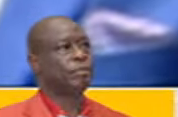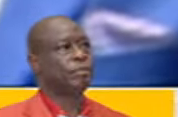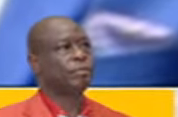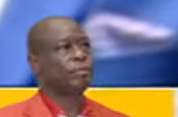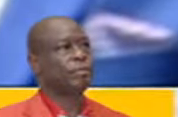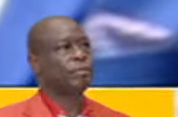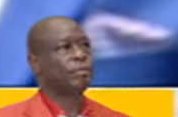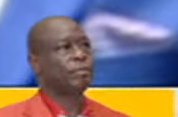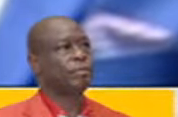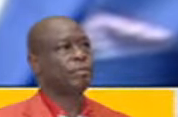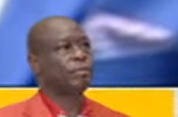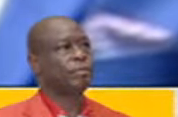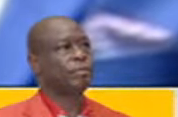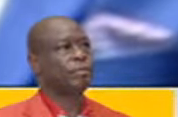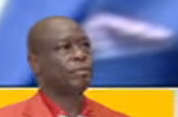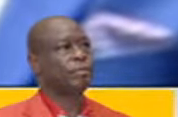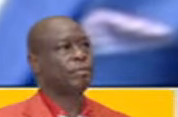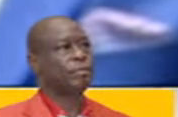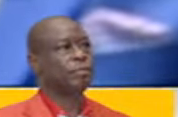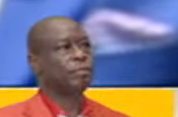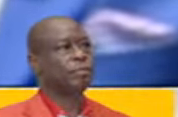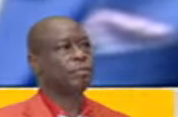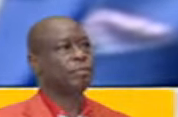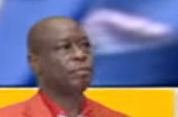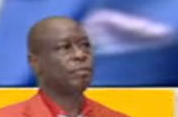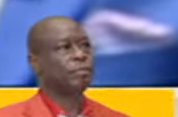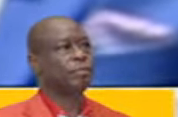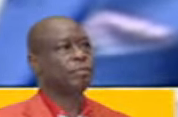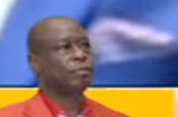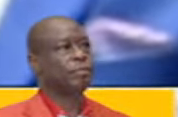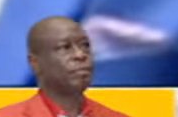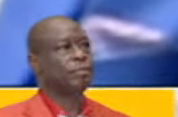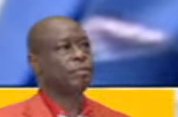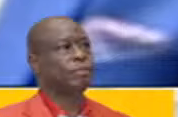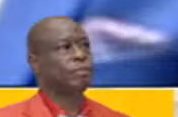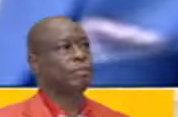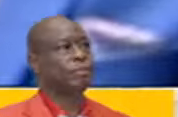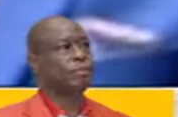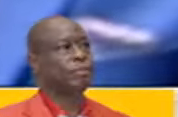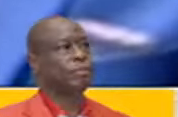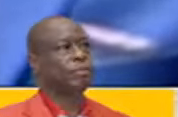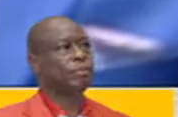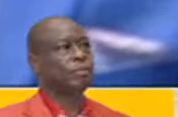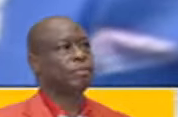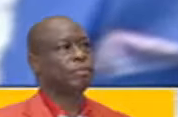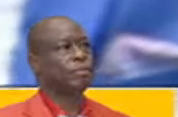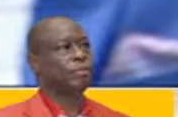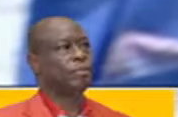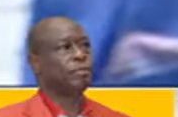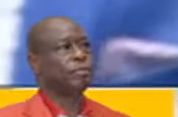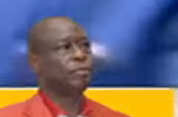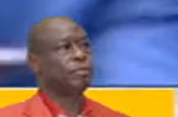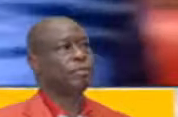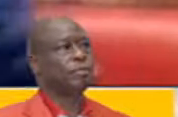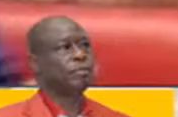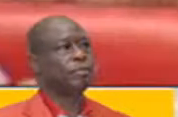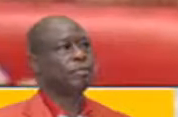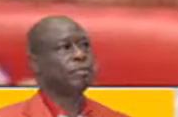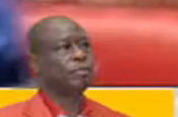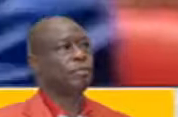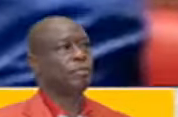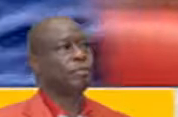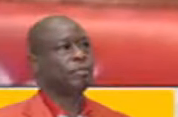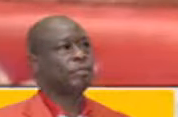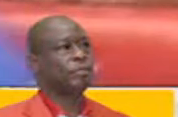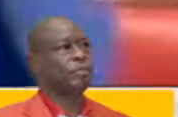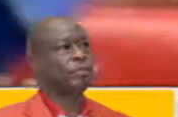in charge of public health and the CEO at KEMSA were dismissed by His Excellency the President. Yes. And then